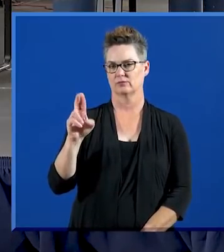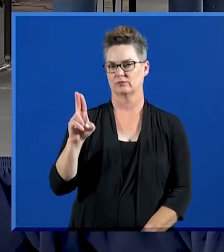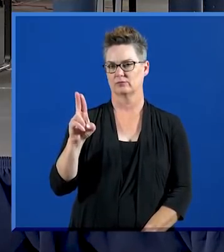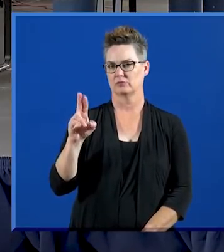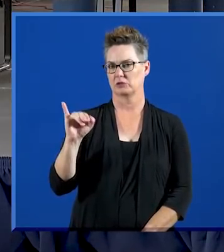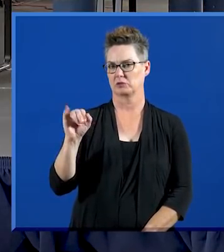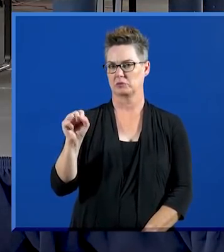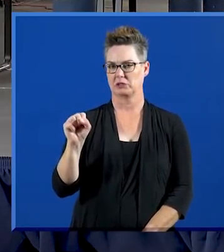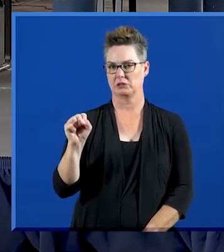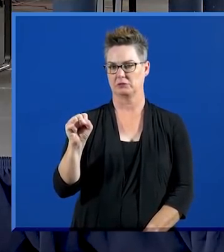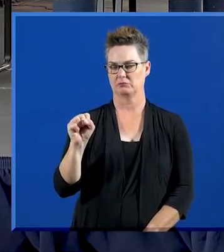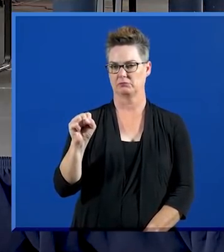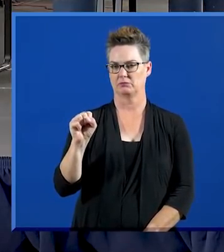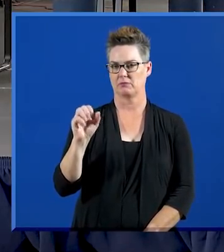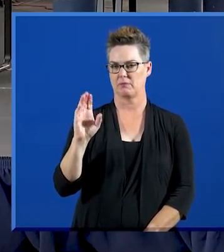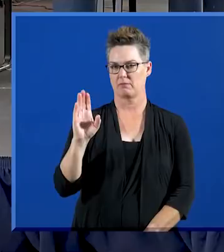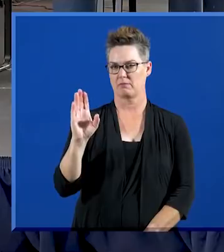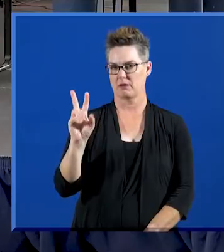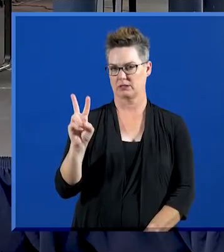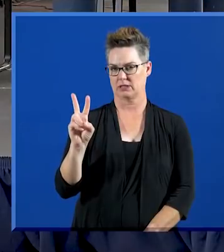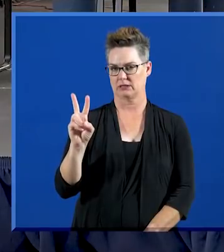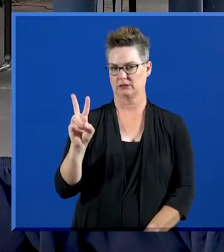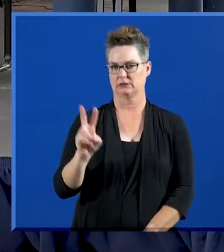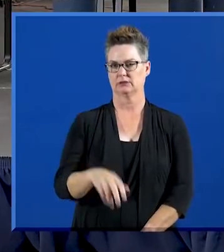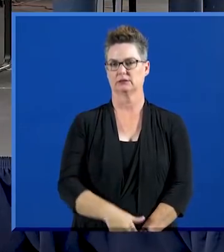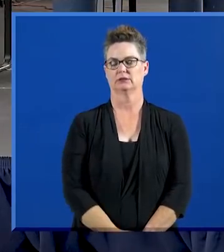Louis Valdez.